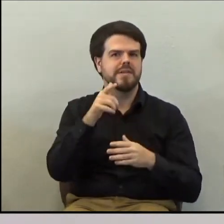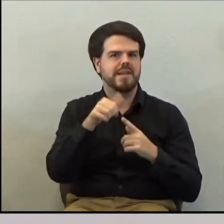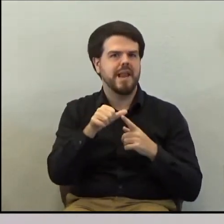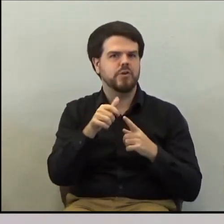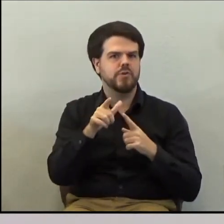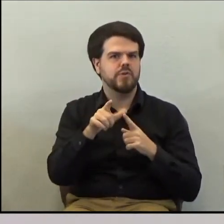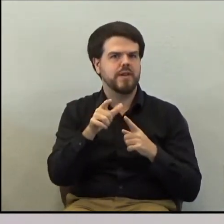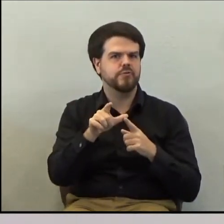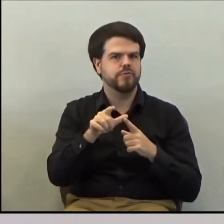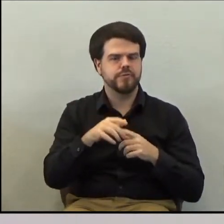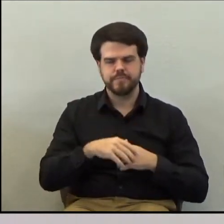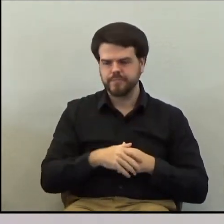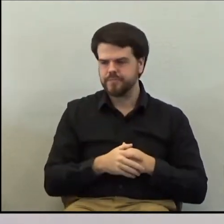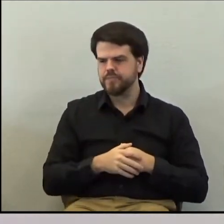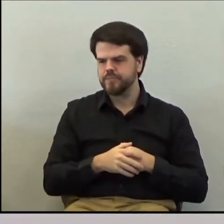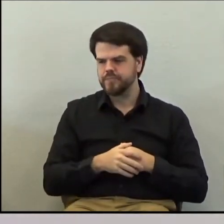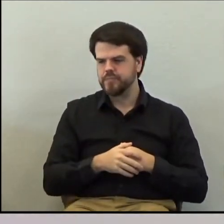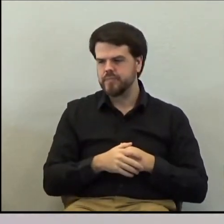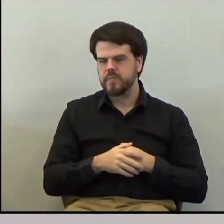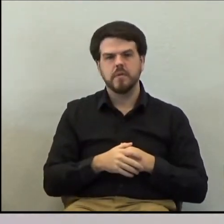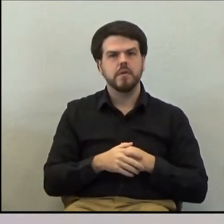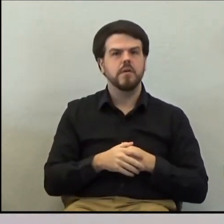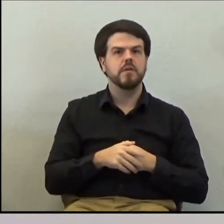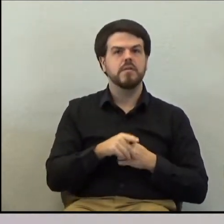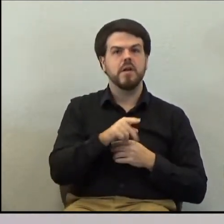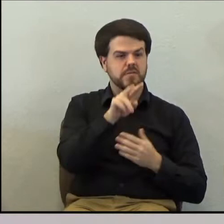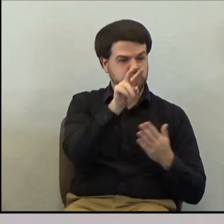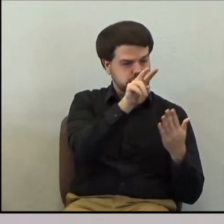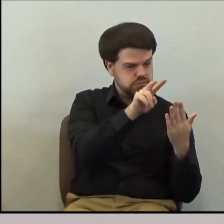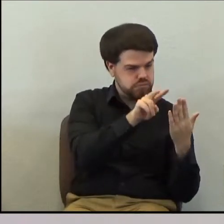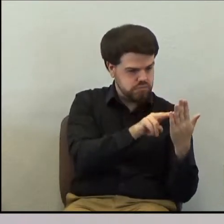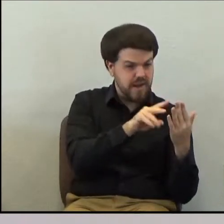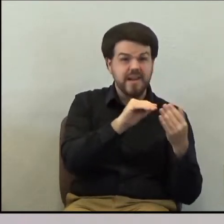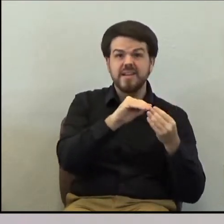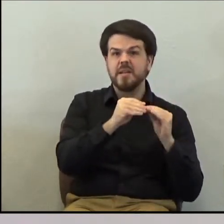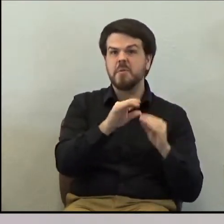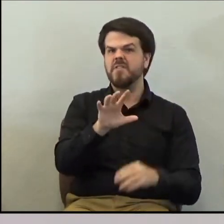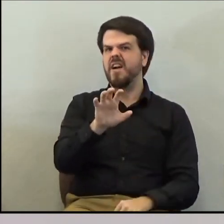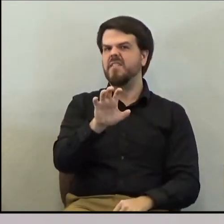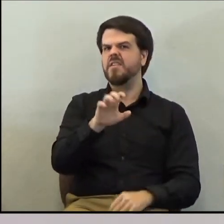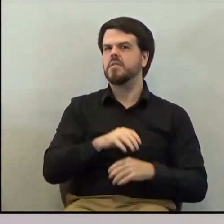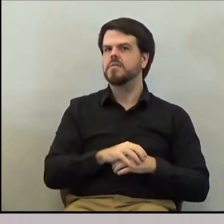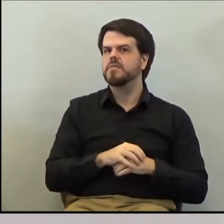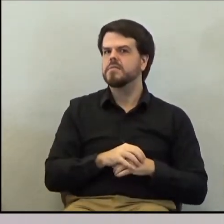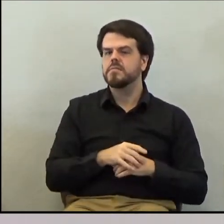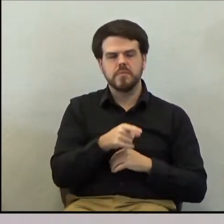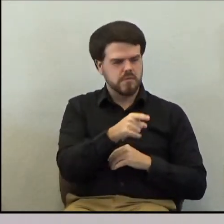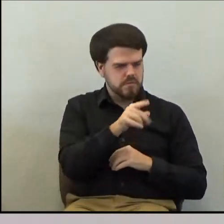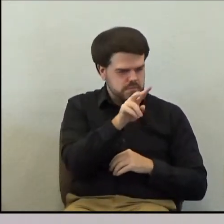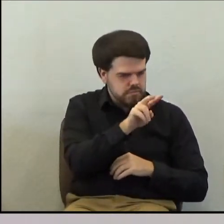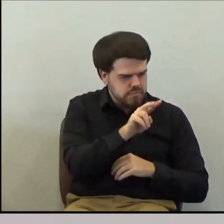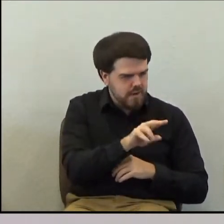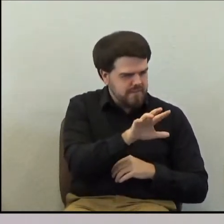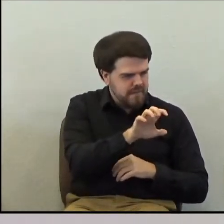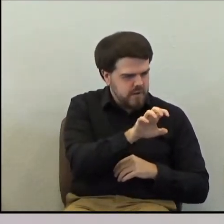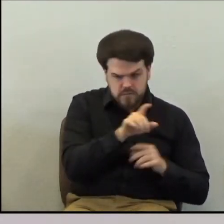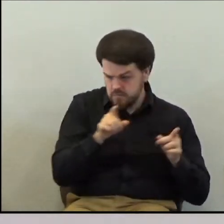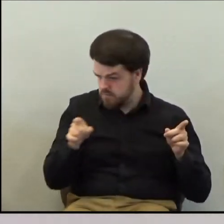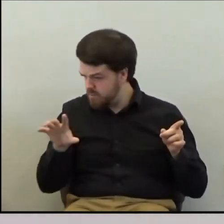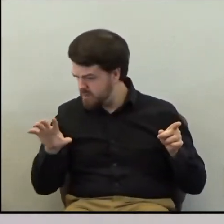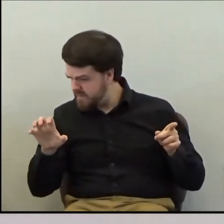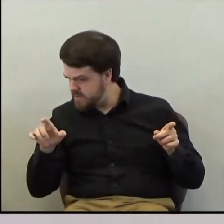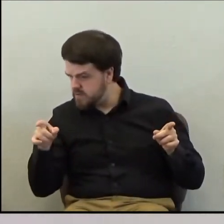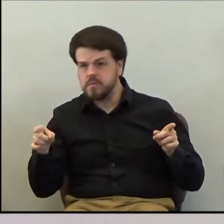words. They would find out which one was number 500, which letter was the 500th letter,